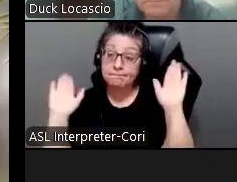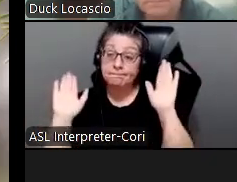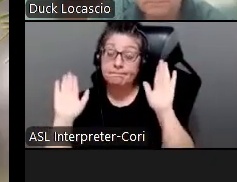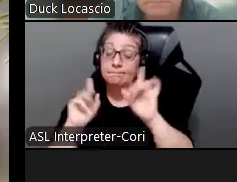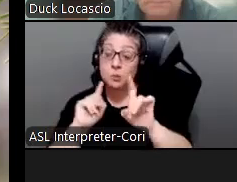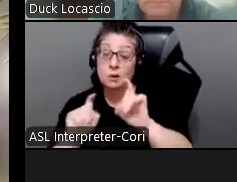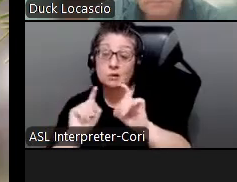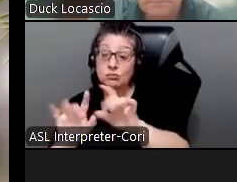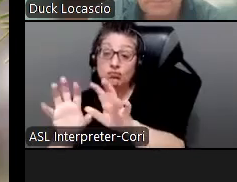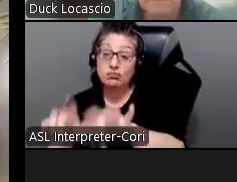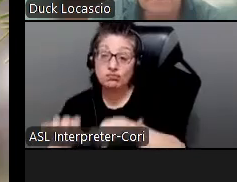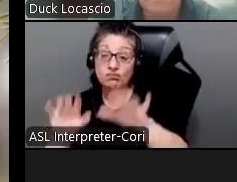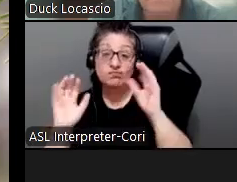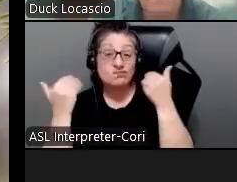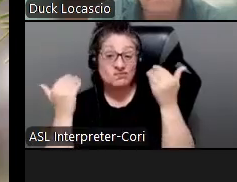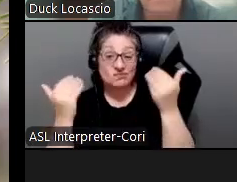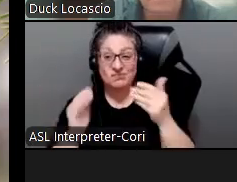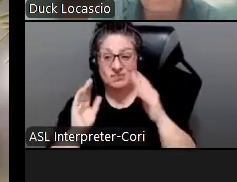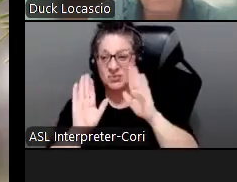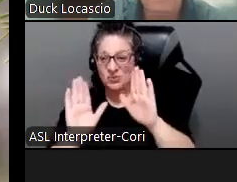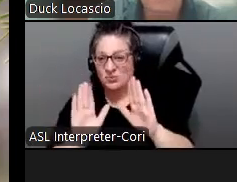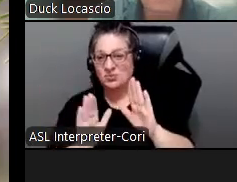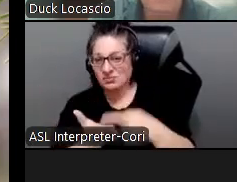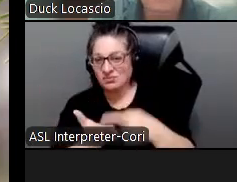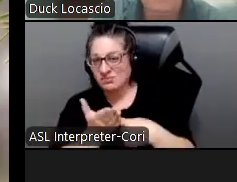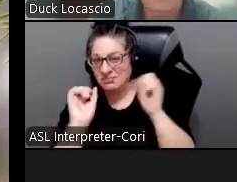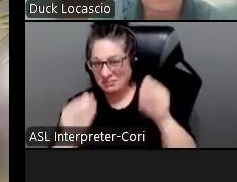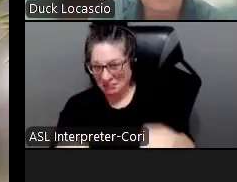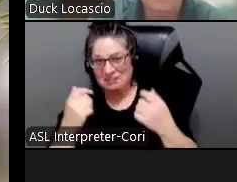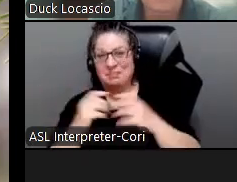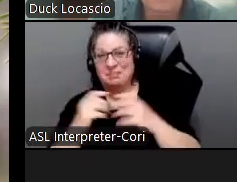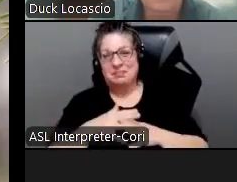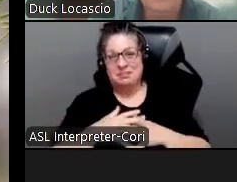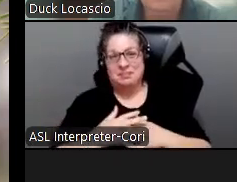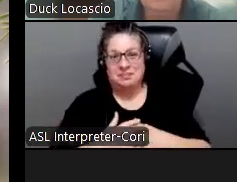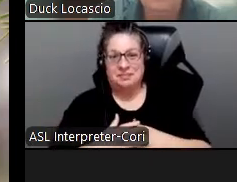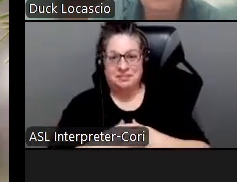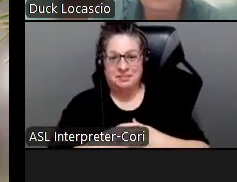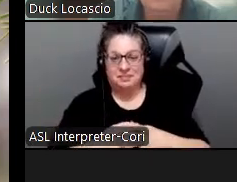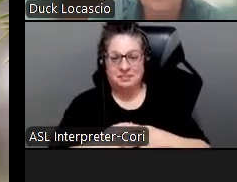good questions so we can have great discussions even at the end of the webinar.